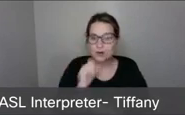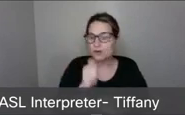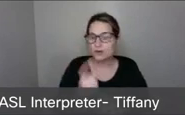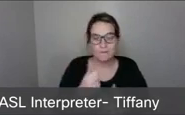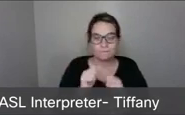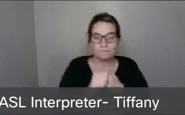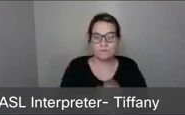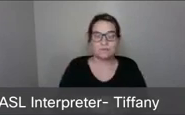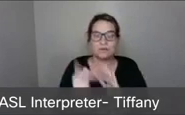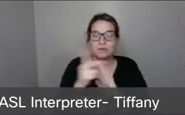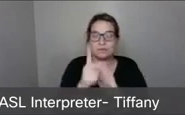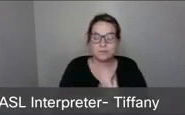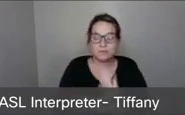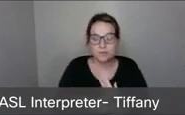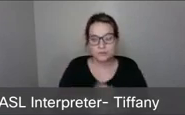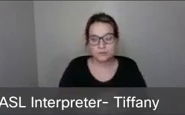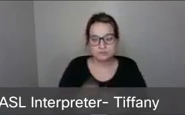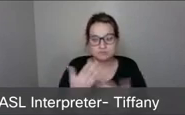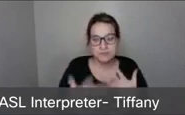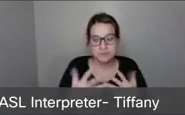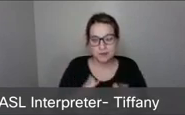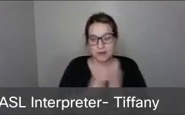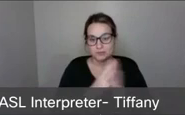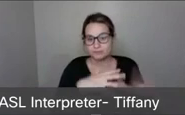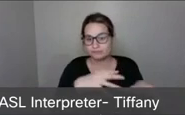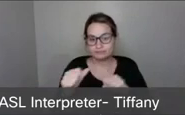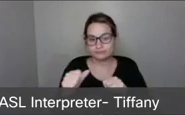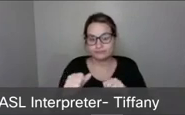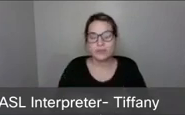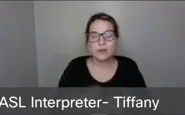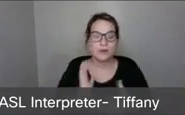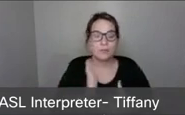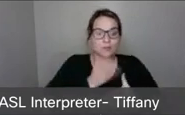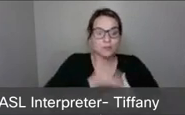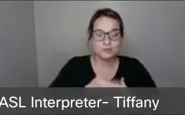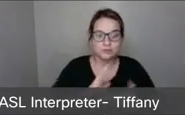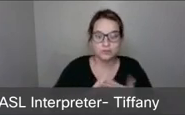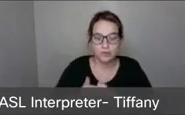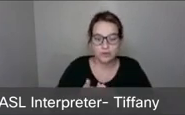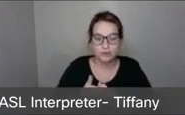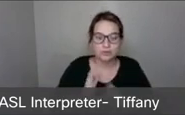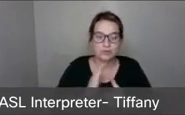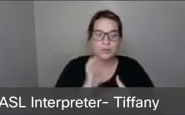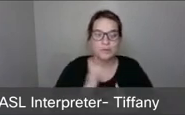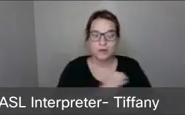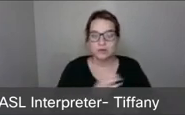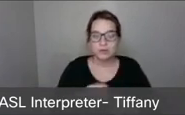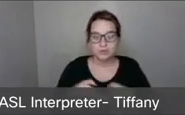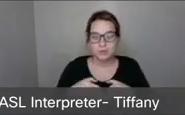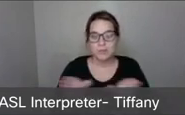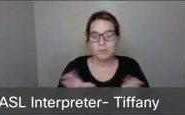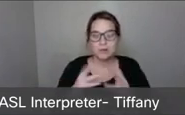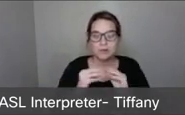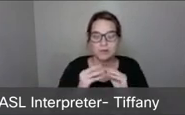proper decorum or any other guidelines may be asked to leave. Any breach of the peace or disruption of a commission public hearing may be